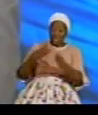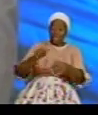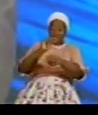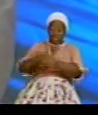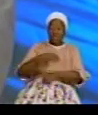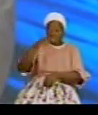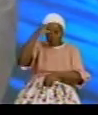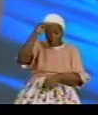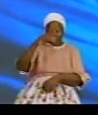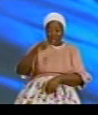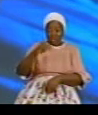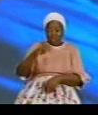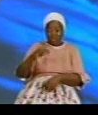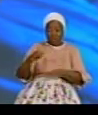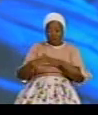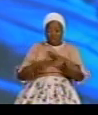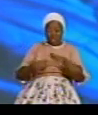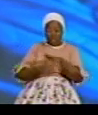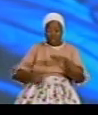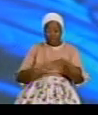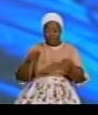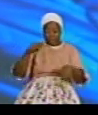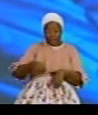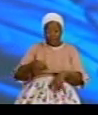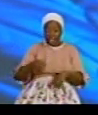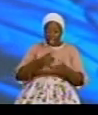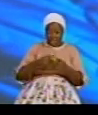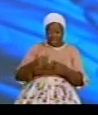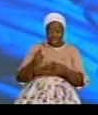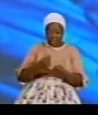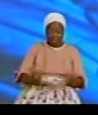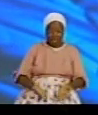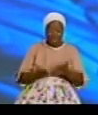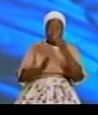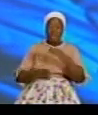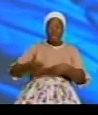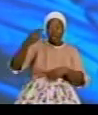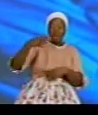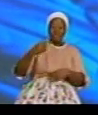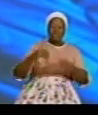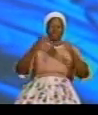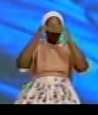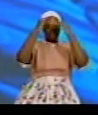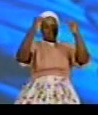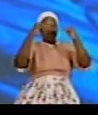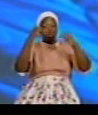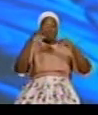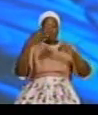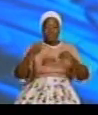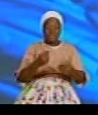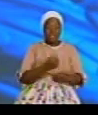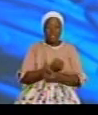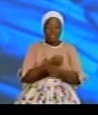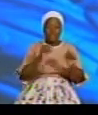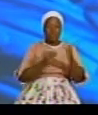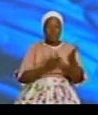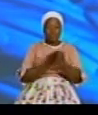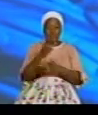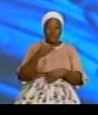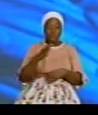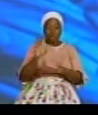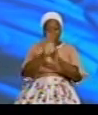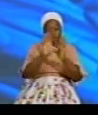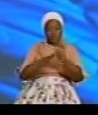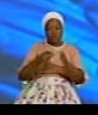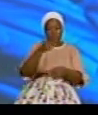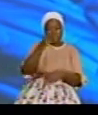men under their feet and lift high the standard of the saving truth of the commandment